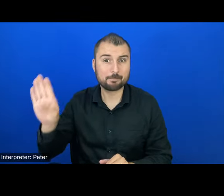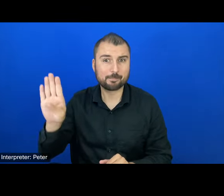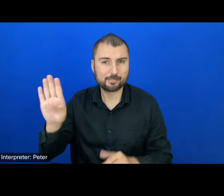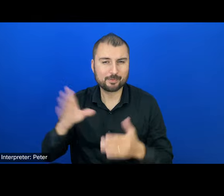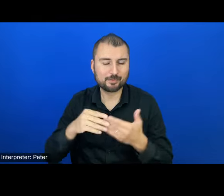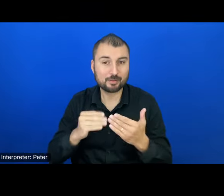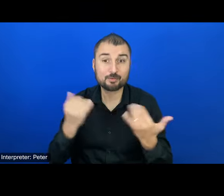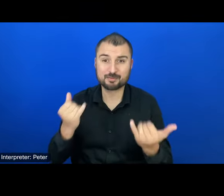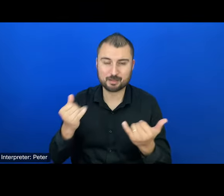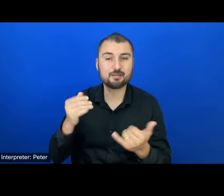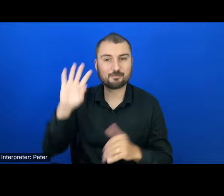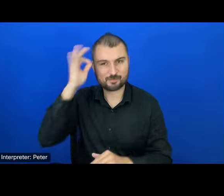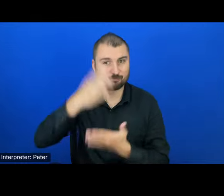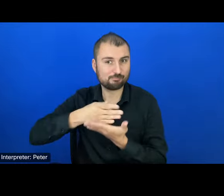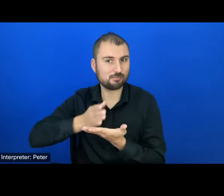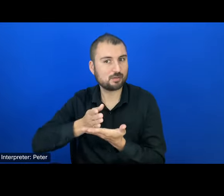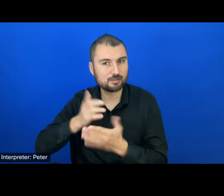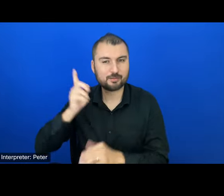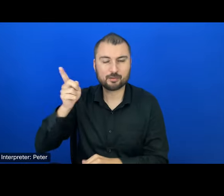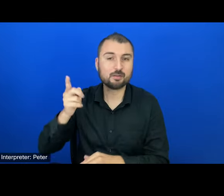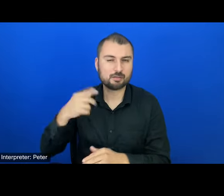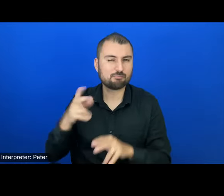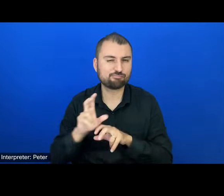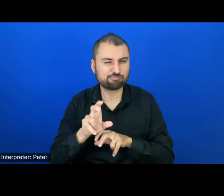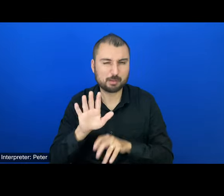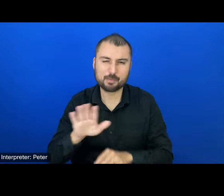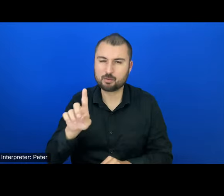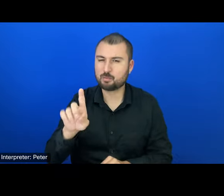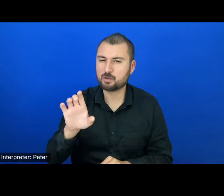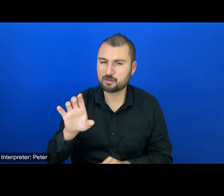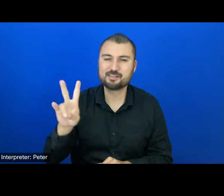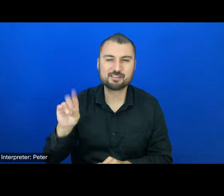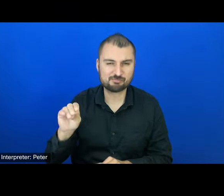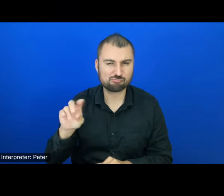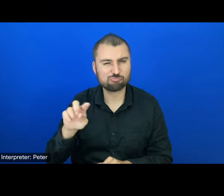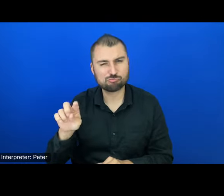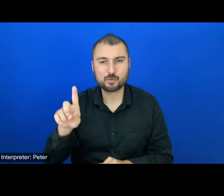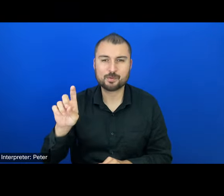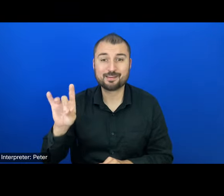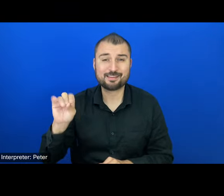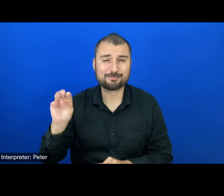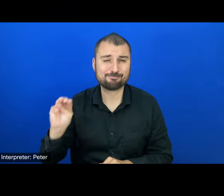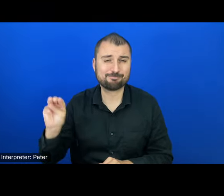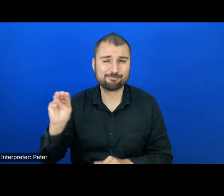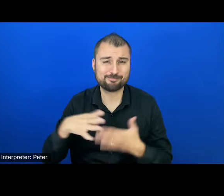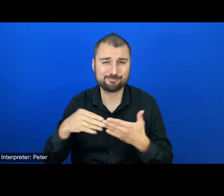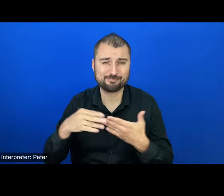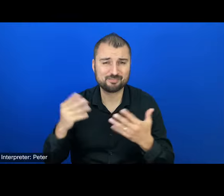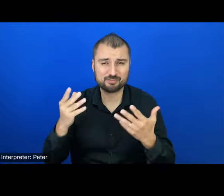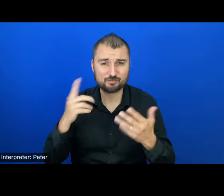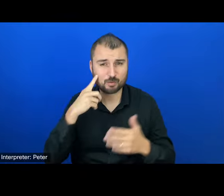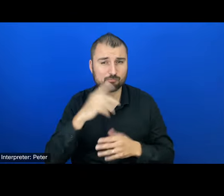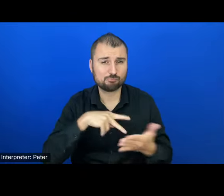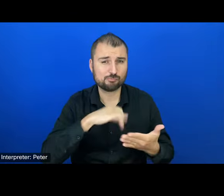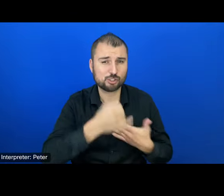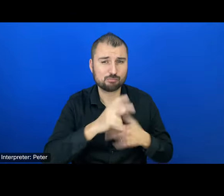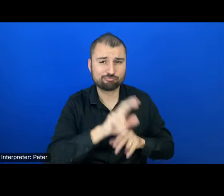now in the budget, in the federal budget, they've only allocated about $170 to $180 million to those projects,